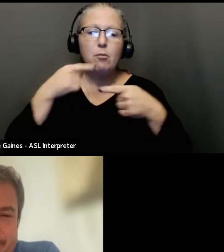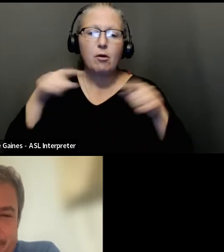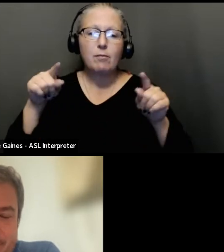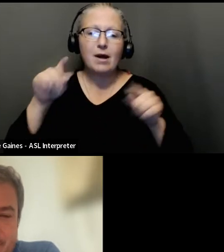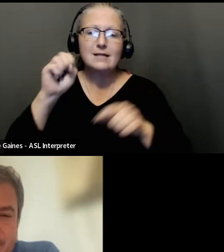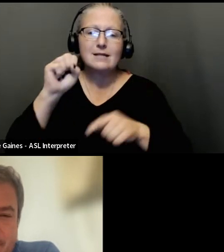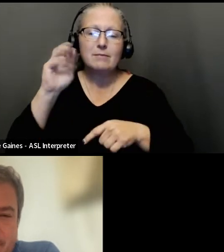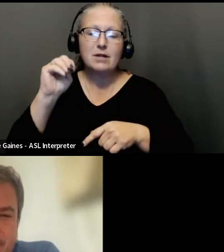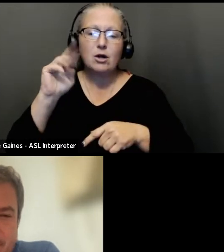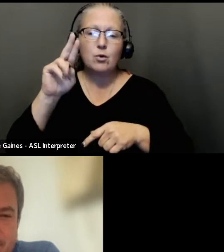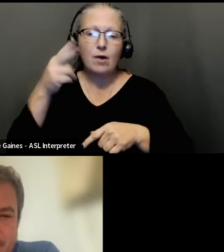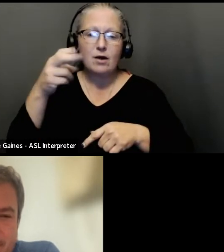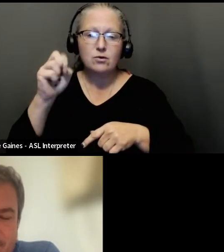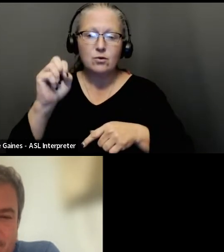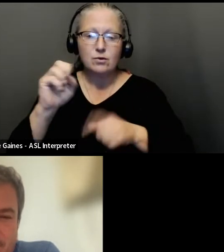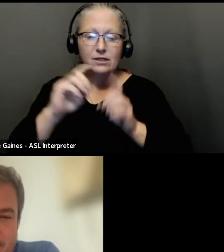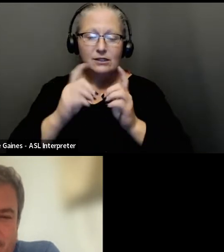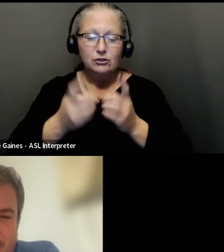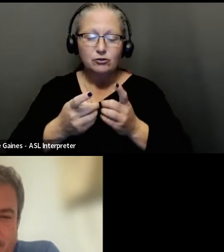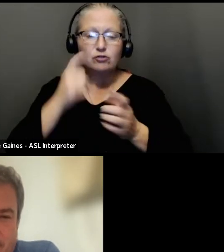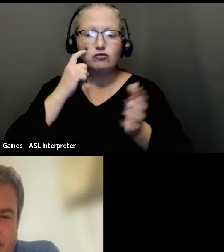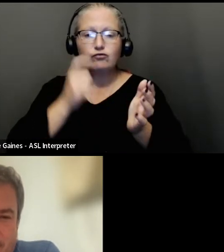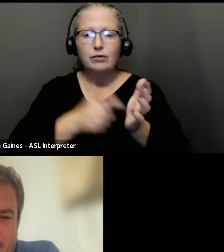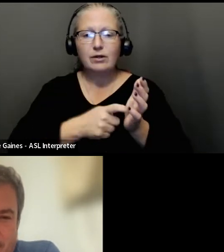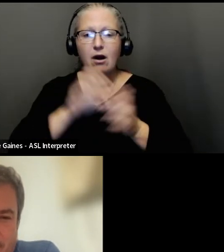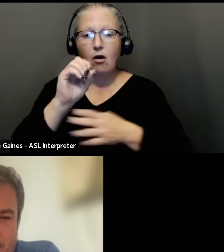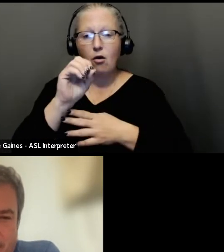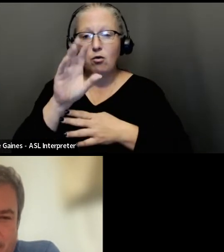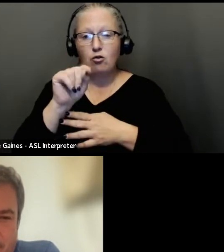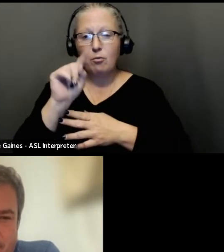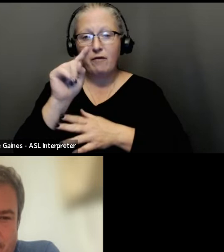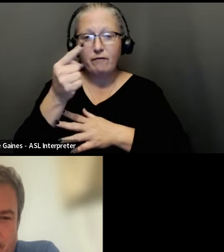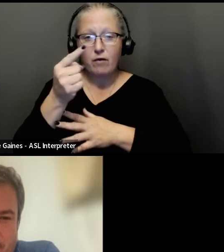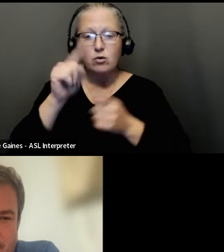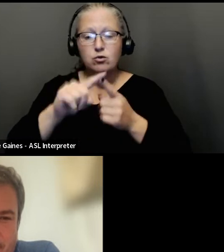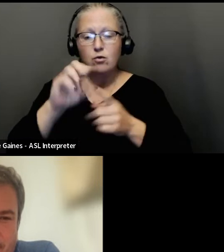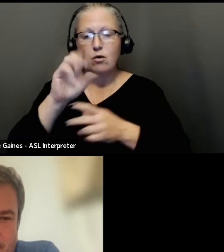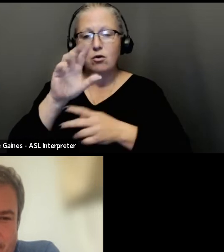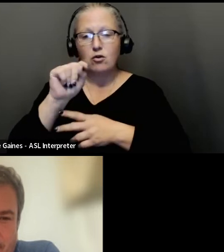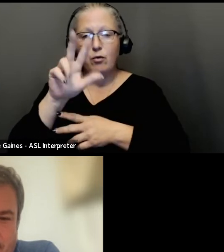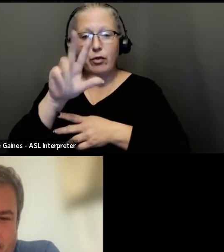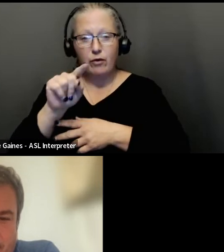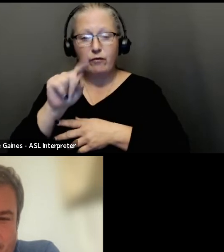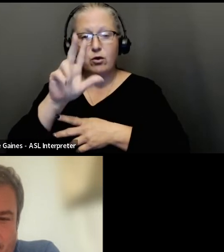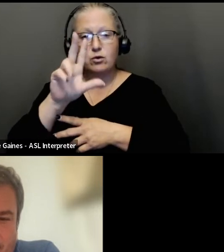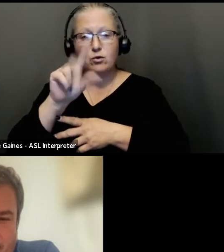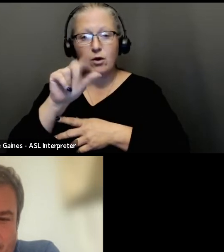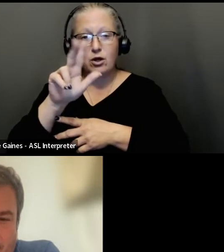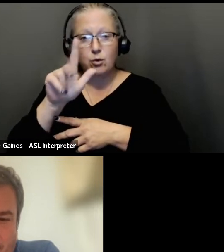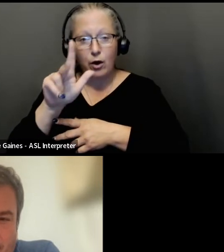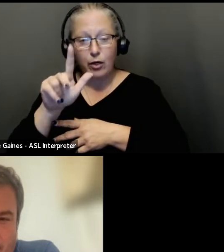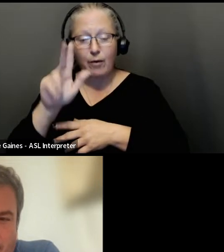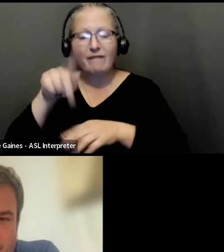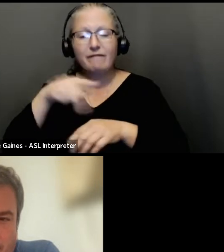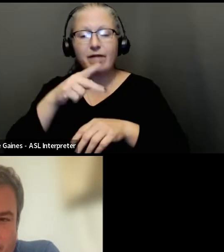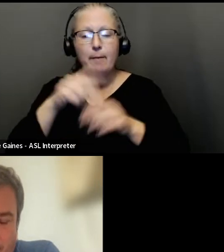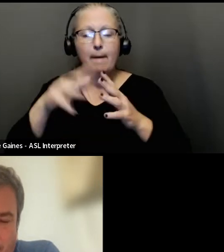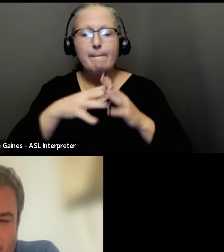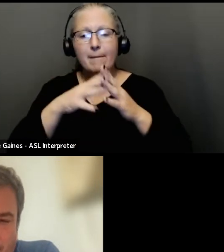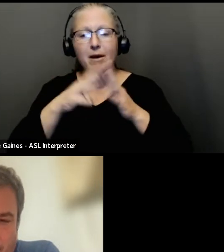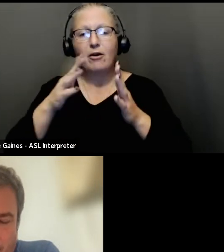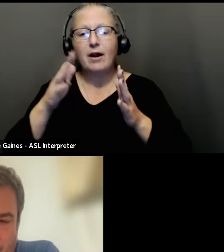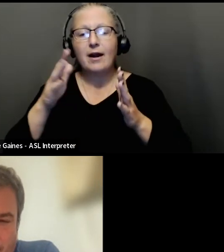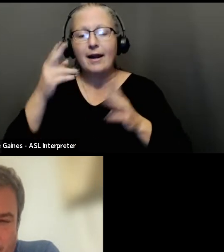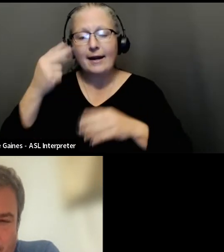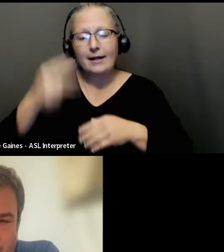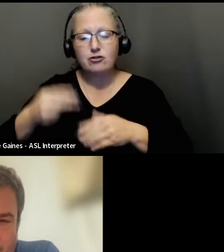San Mateo Union High School District, recognizing October 1st to the 31st, 2023 as Filipino American History